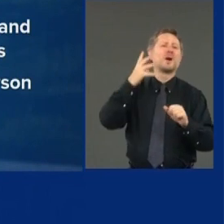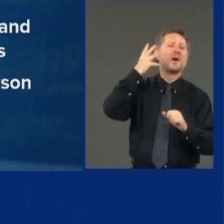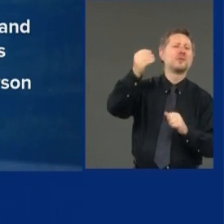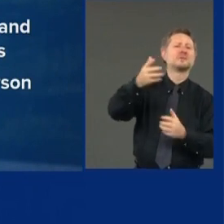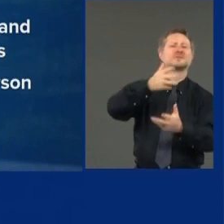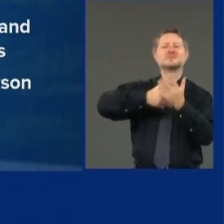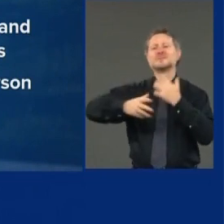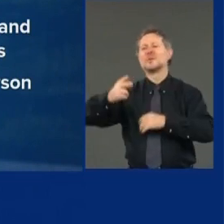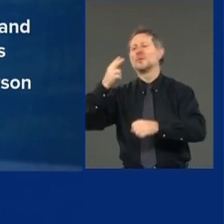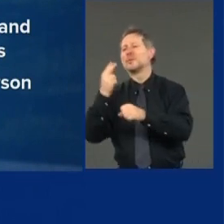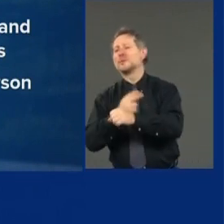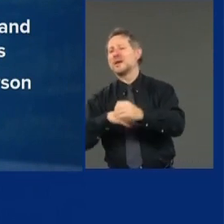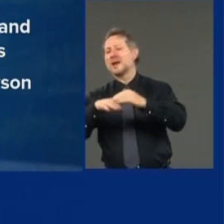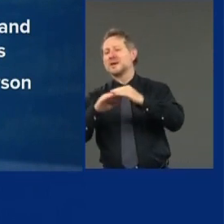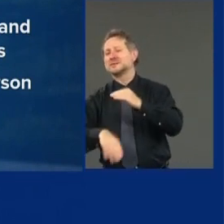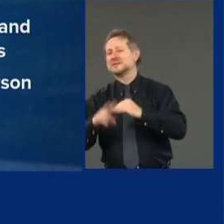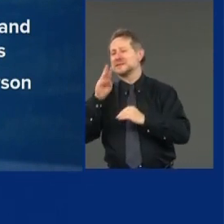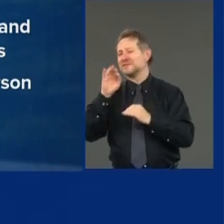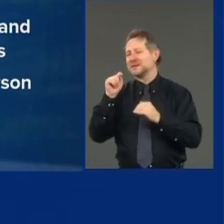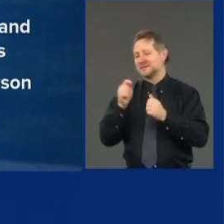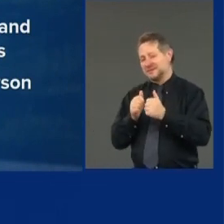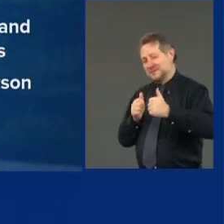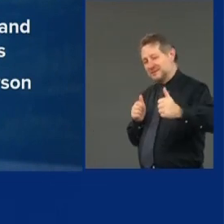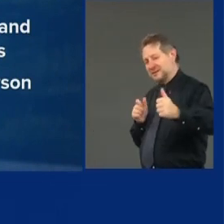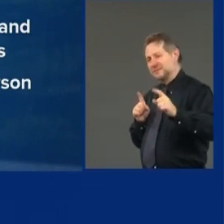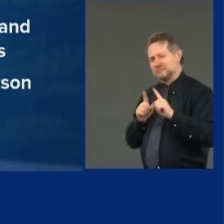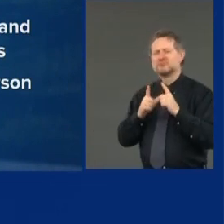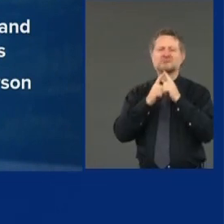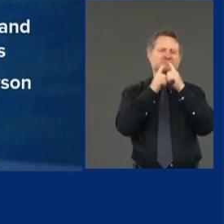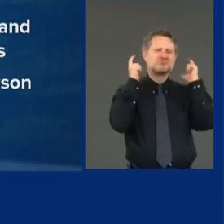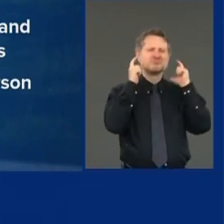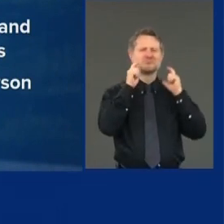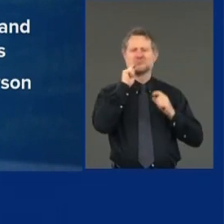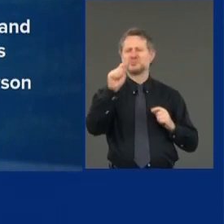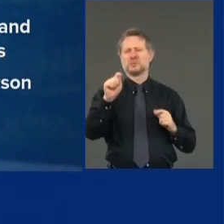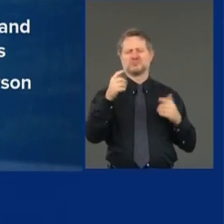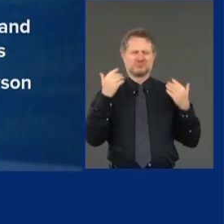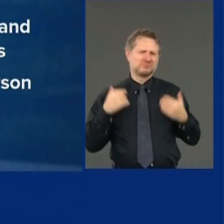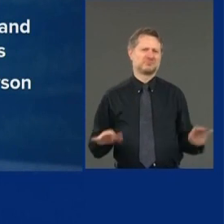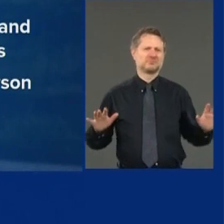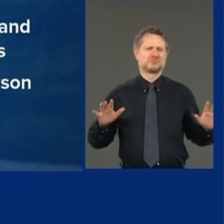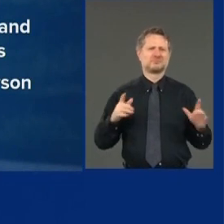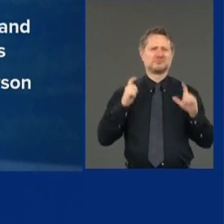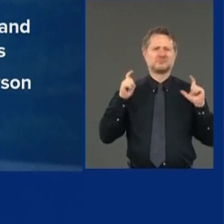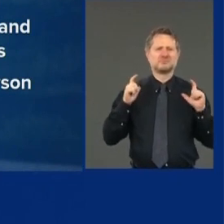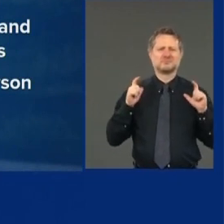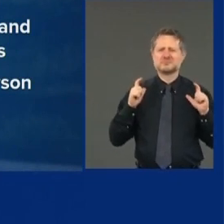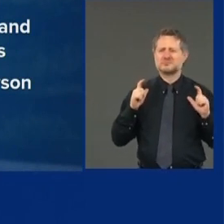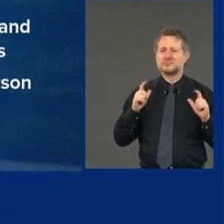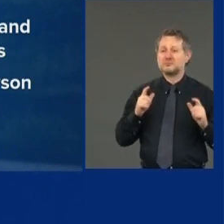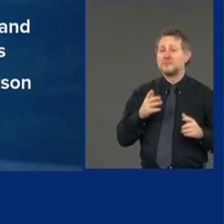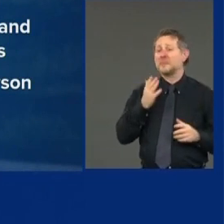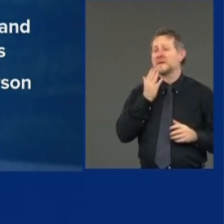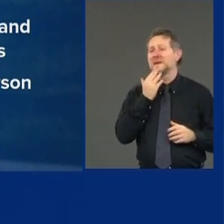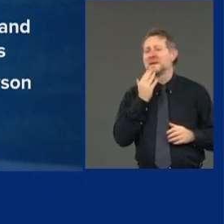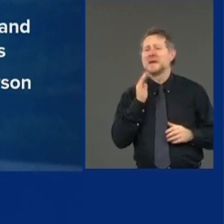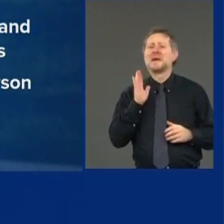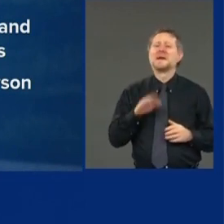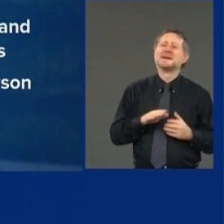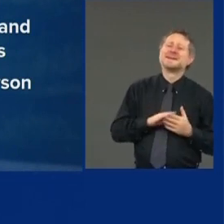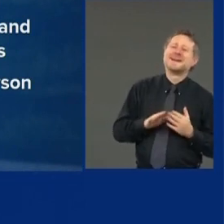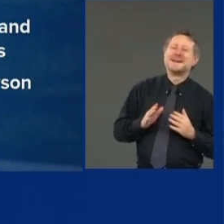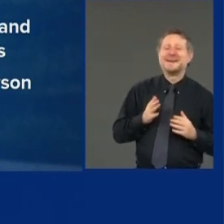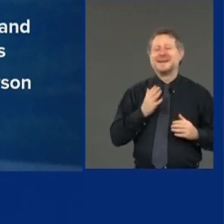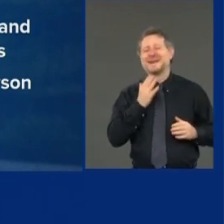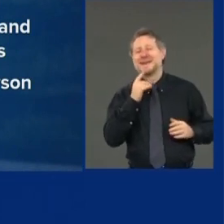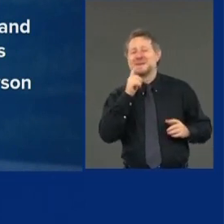feet of another person. The mask is mandatory. It is not just a nice thing to do, a responsible